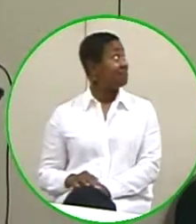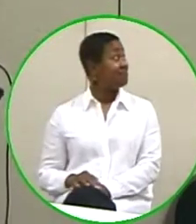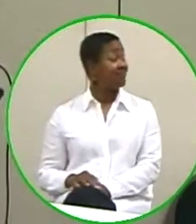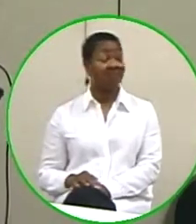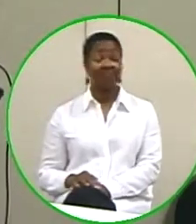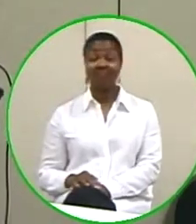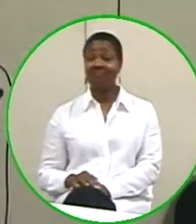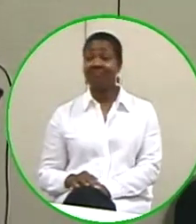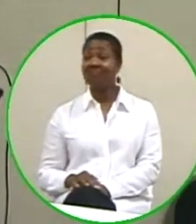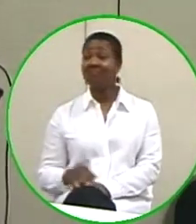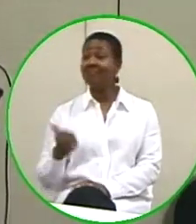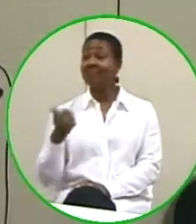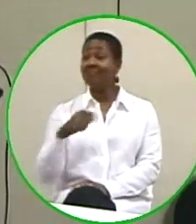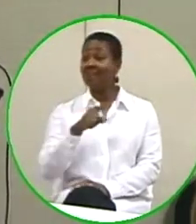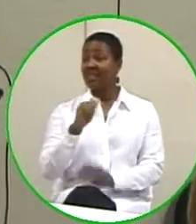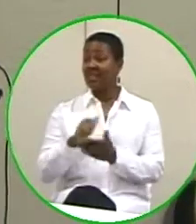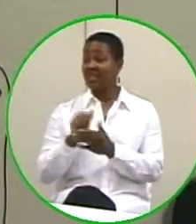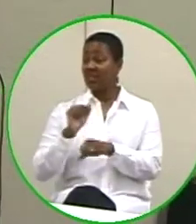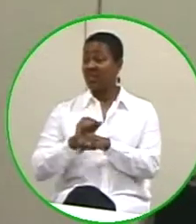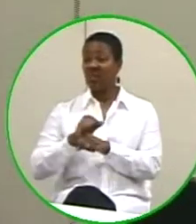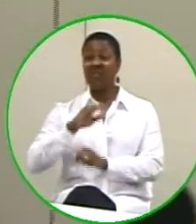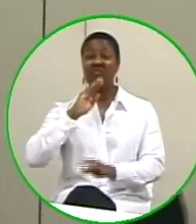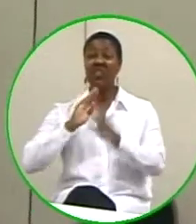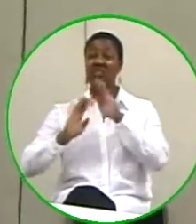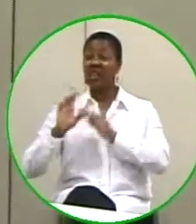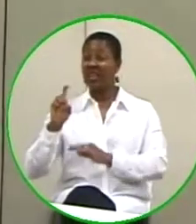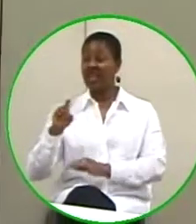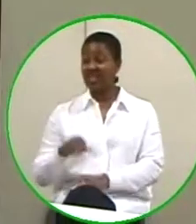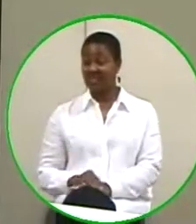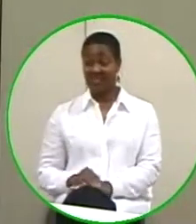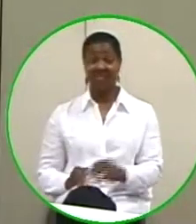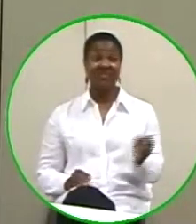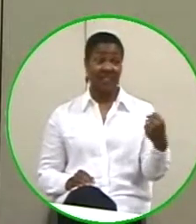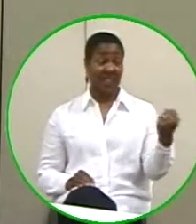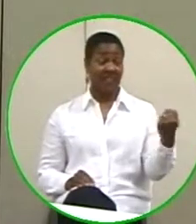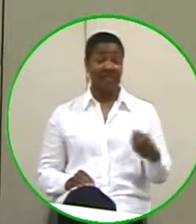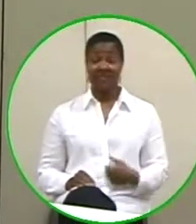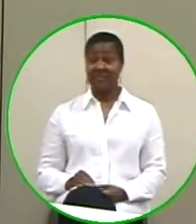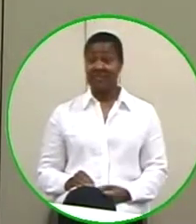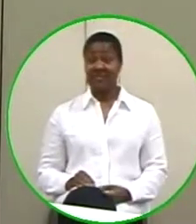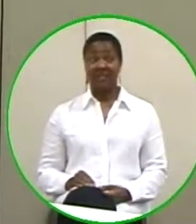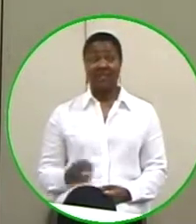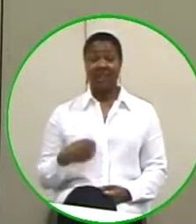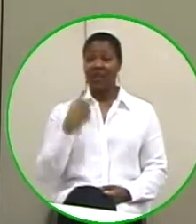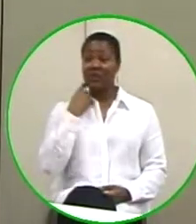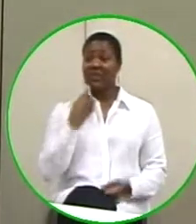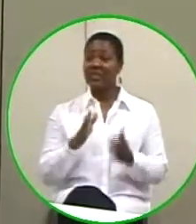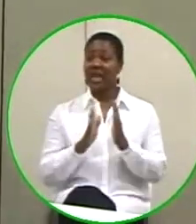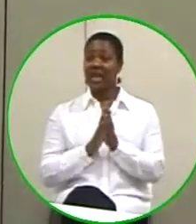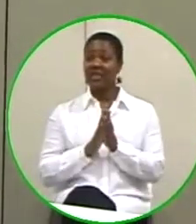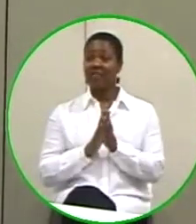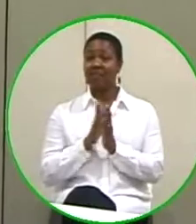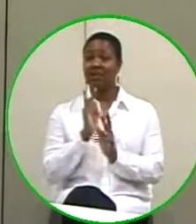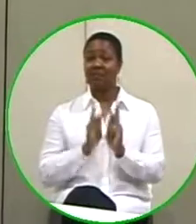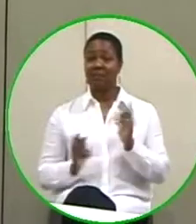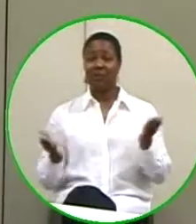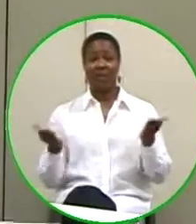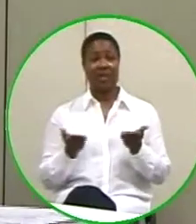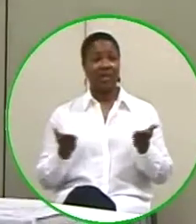Any of you find this frustrating? Yeah. So I was just asked by some folks